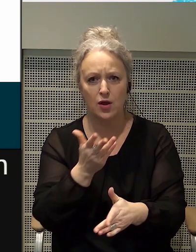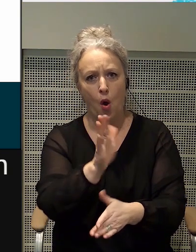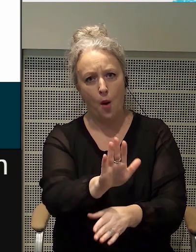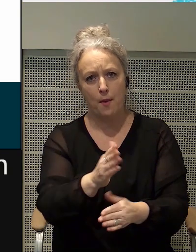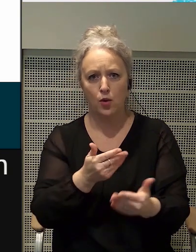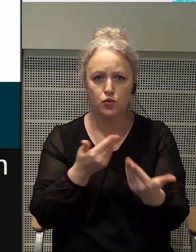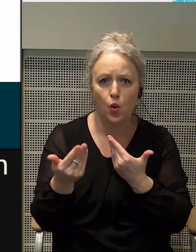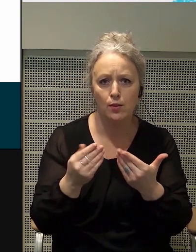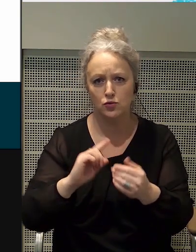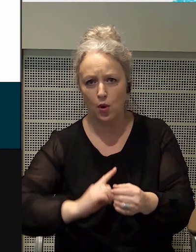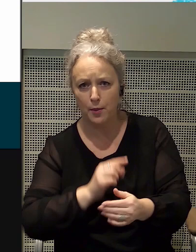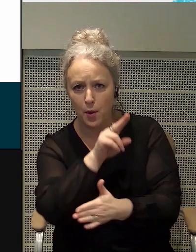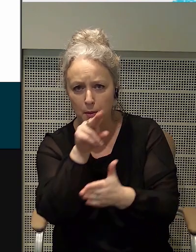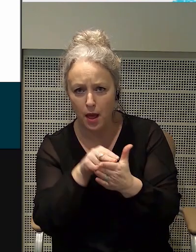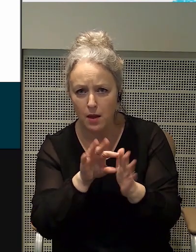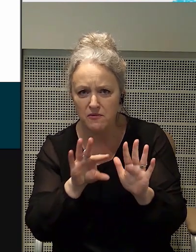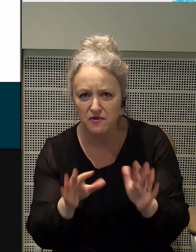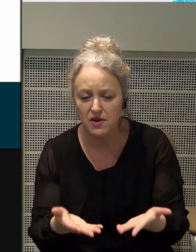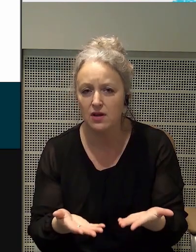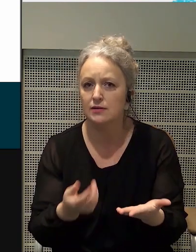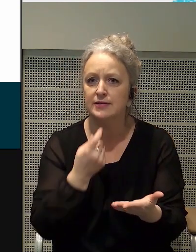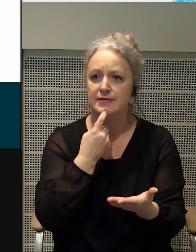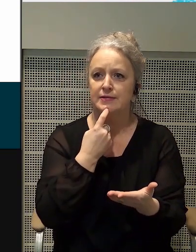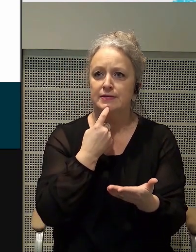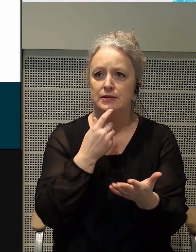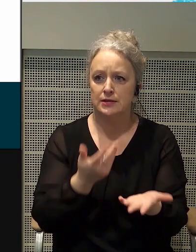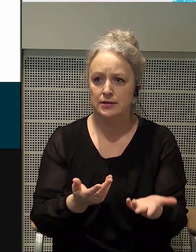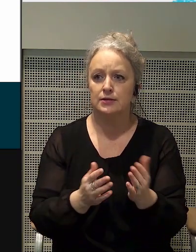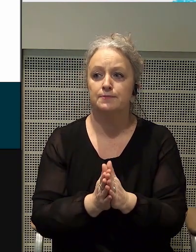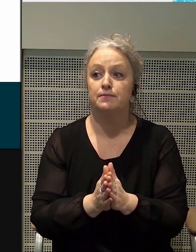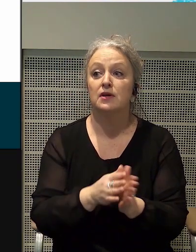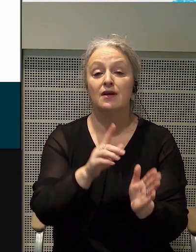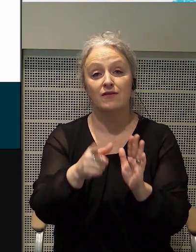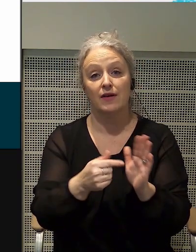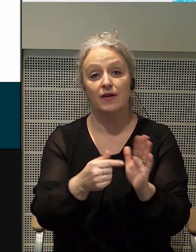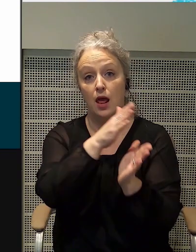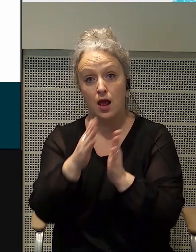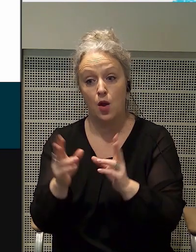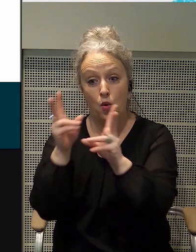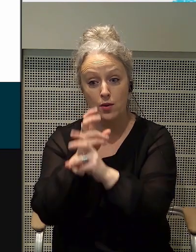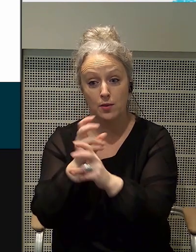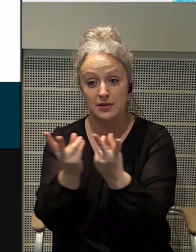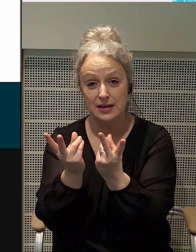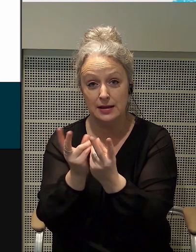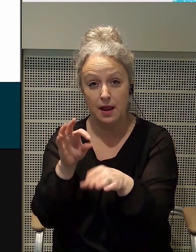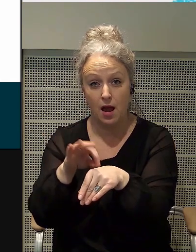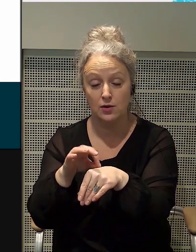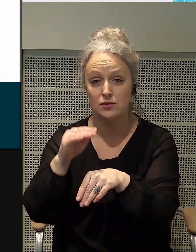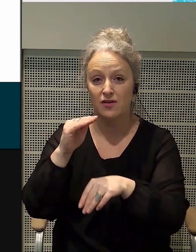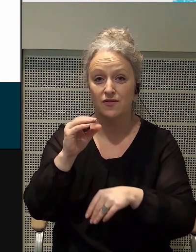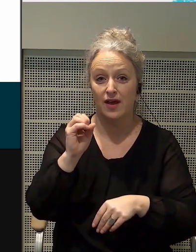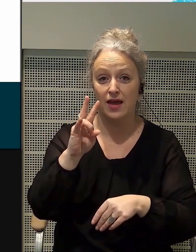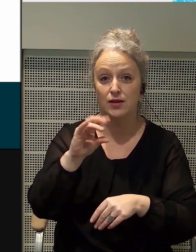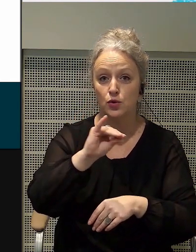Then we looked also at PKU. It's probably the best known inborn error of metabolism, included in pretty much every